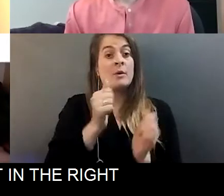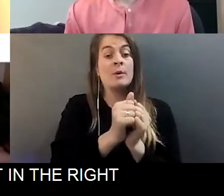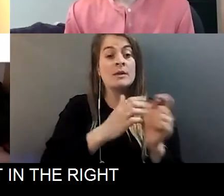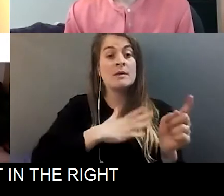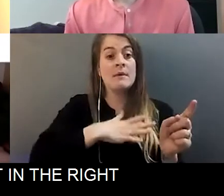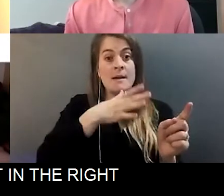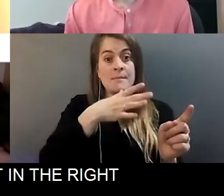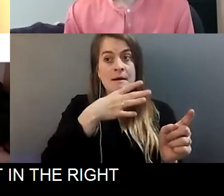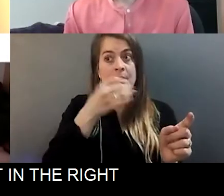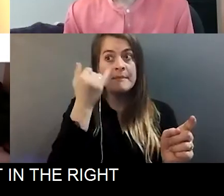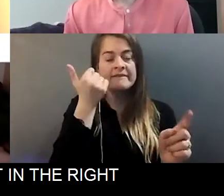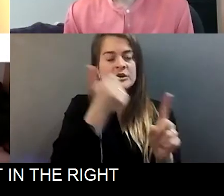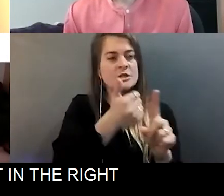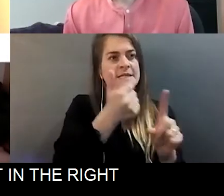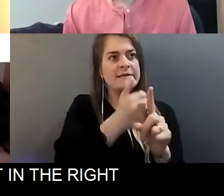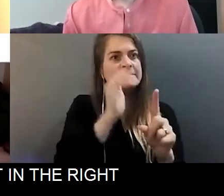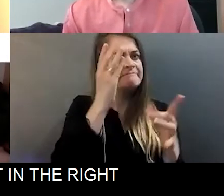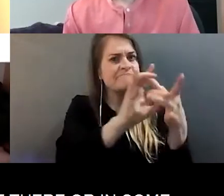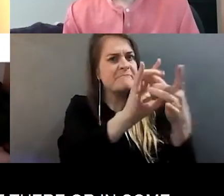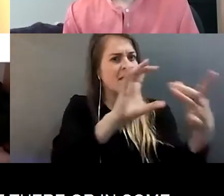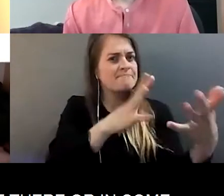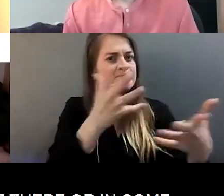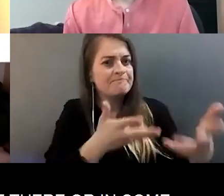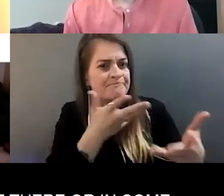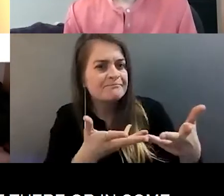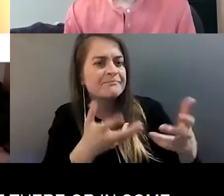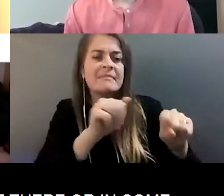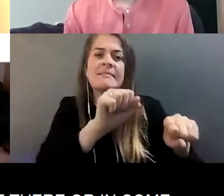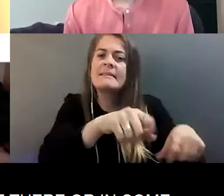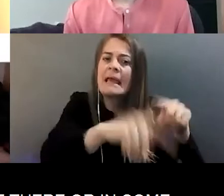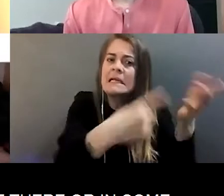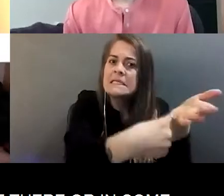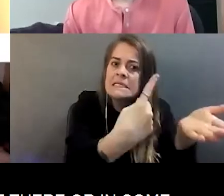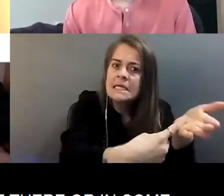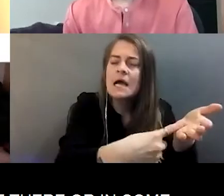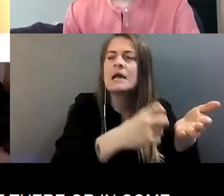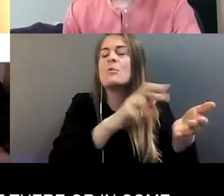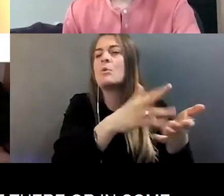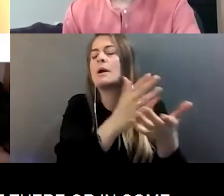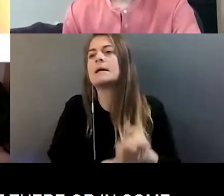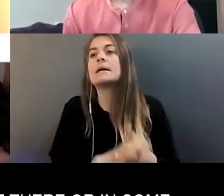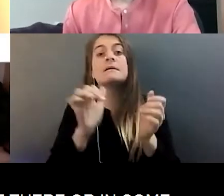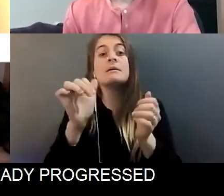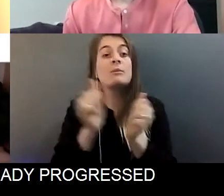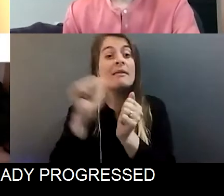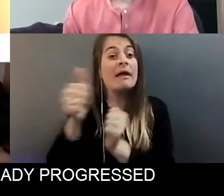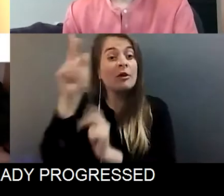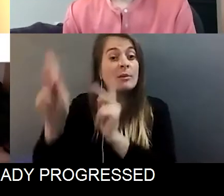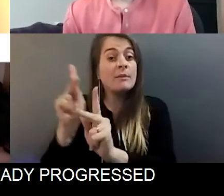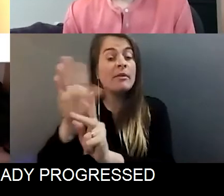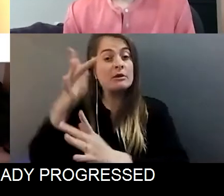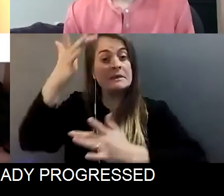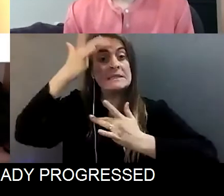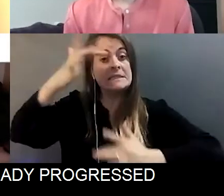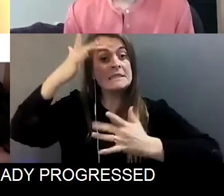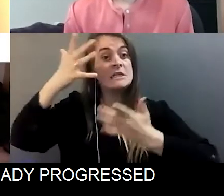not in the right space to be able to have a conversation, or she's just not there, or in some people's cases, their disease has